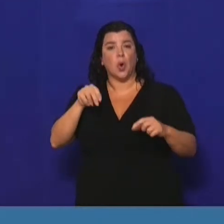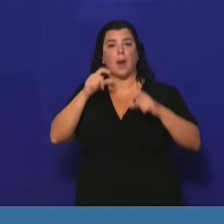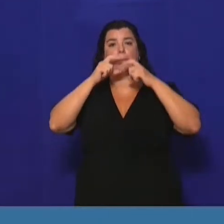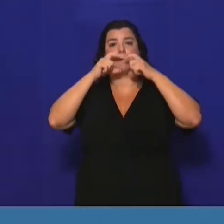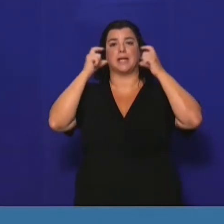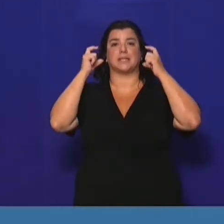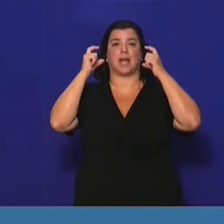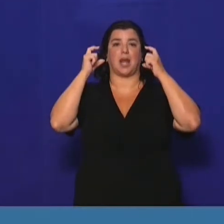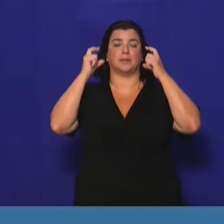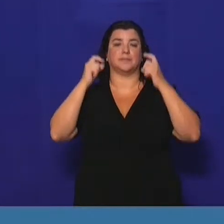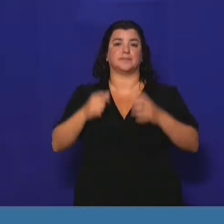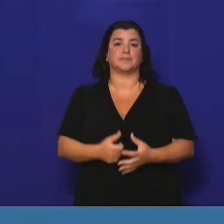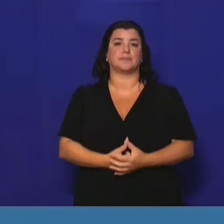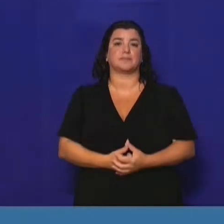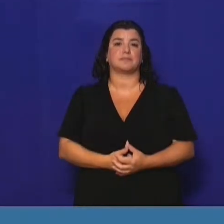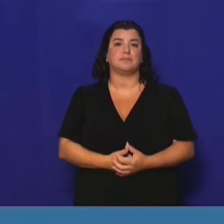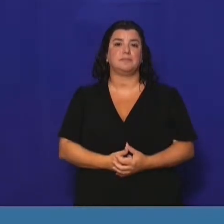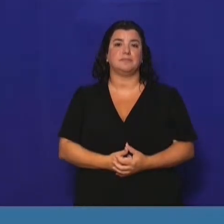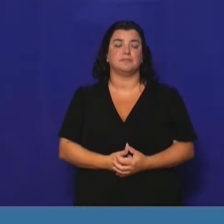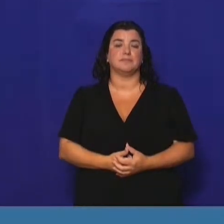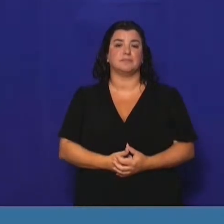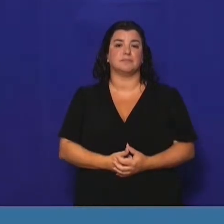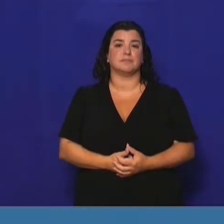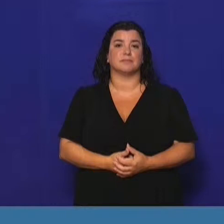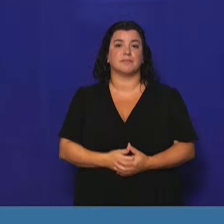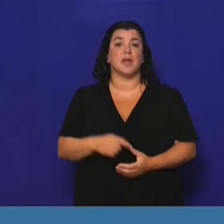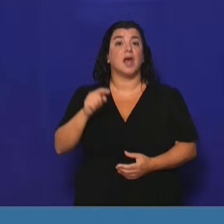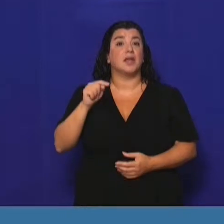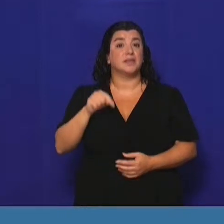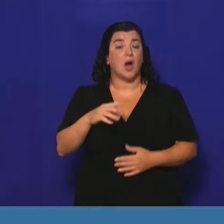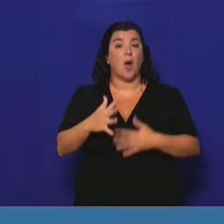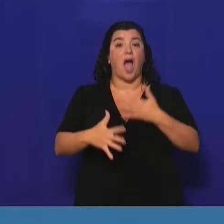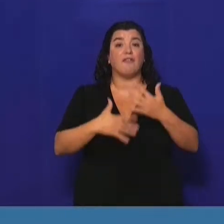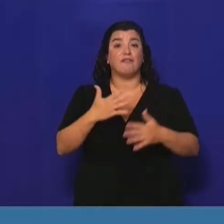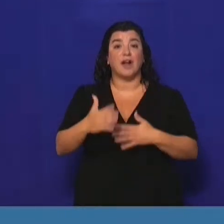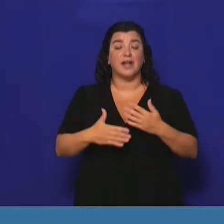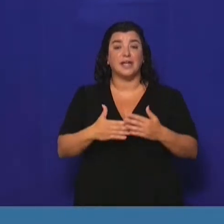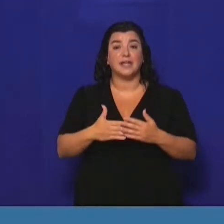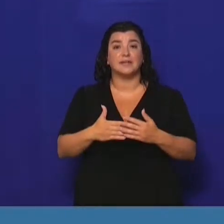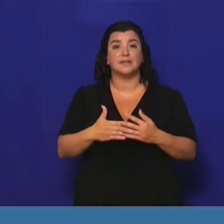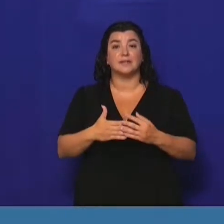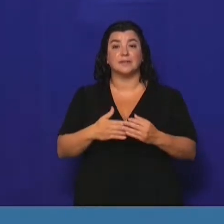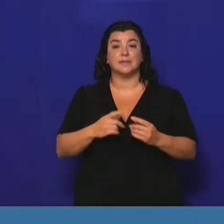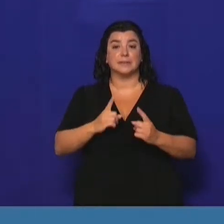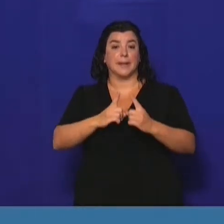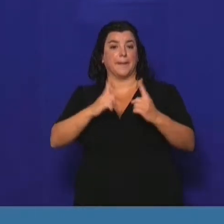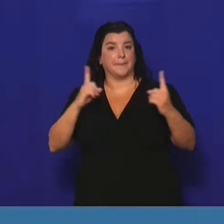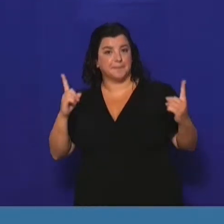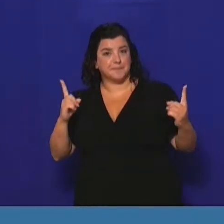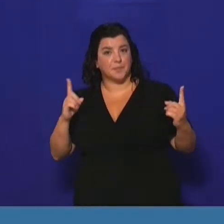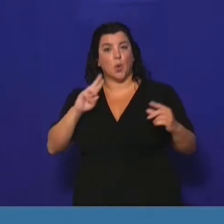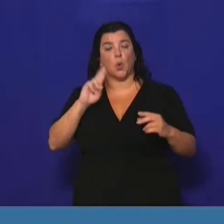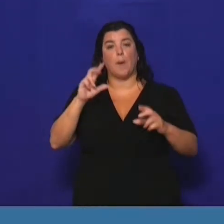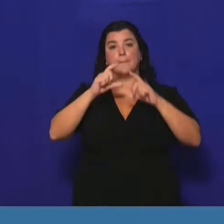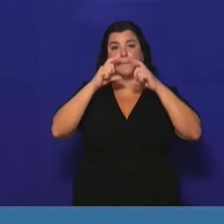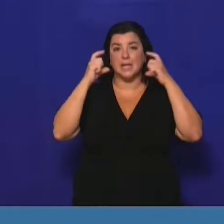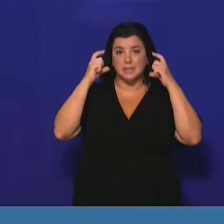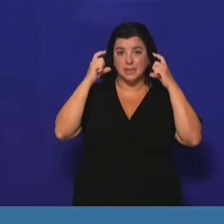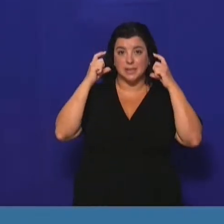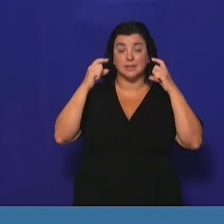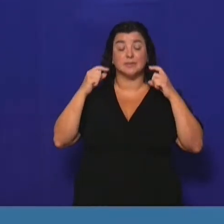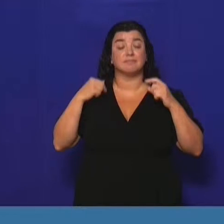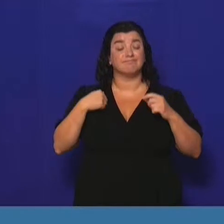tal-maskri. Dawn huma l-mezzi ta' prevenzjoni ta' social distancing l-użu tal-maskri. Infakkar ukoll